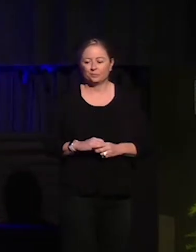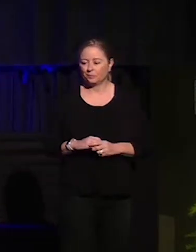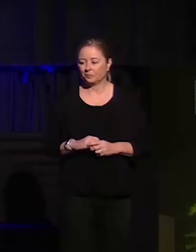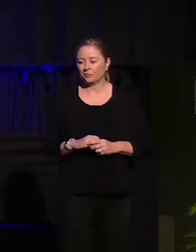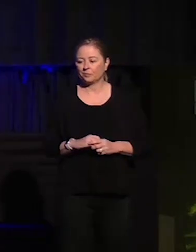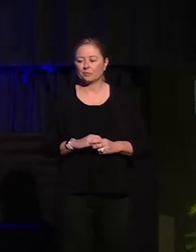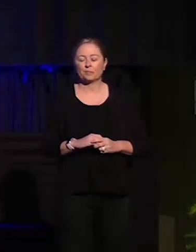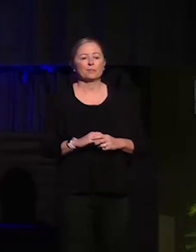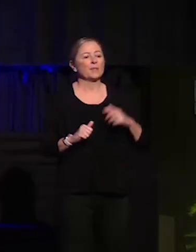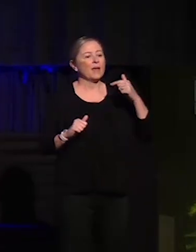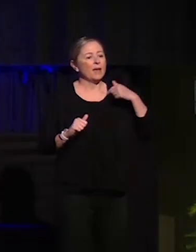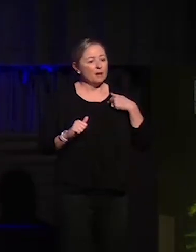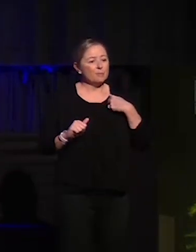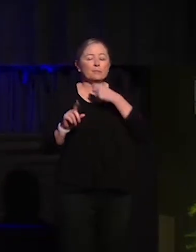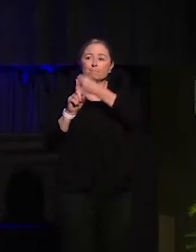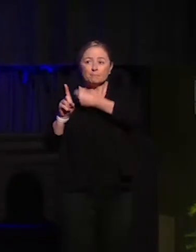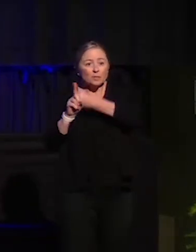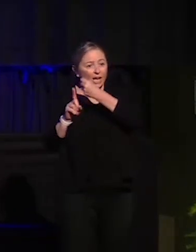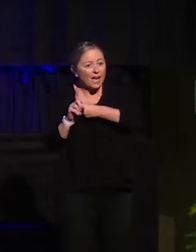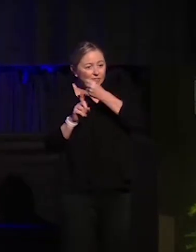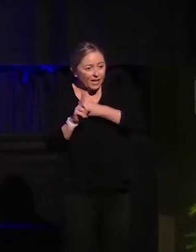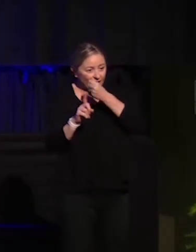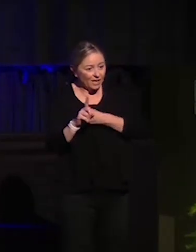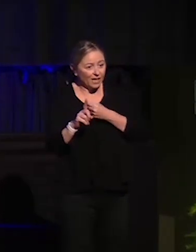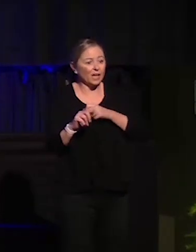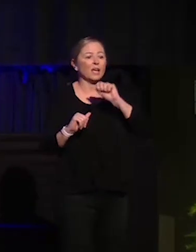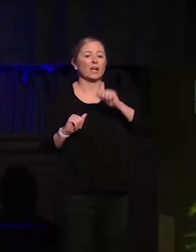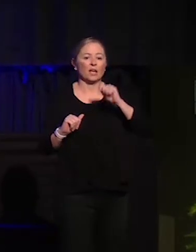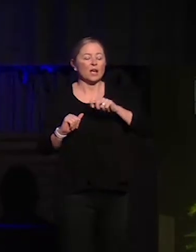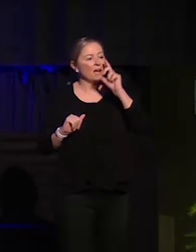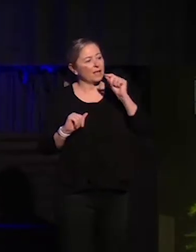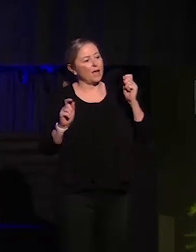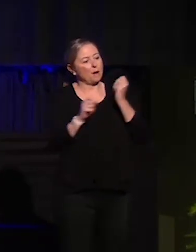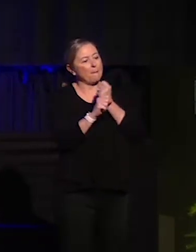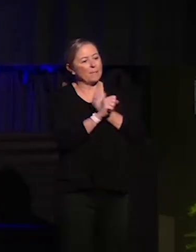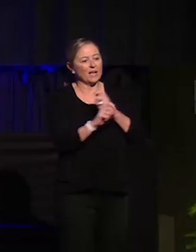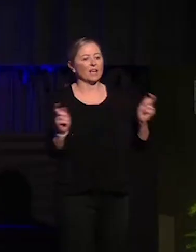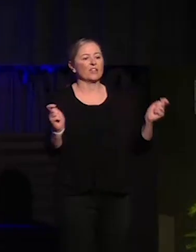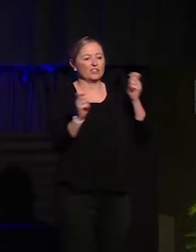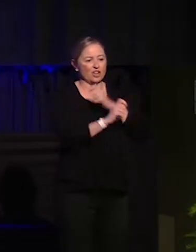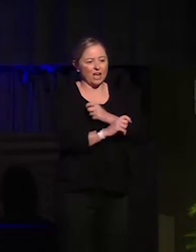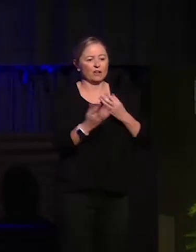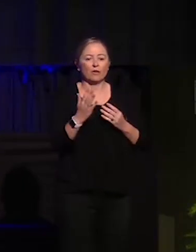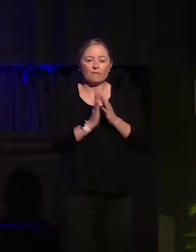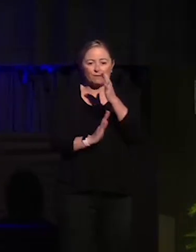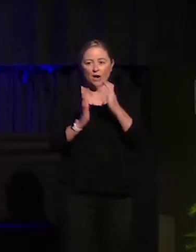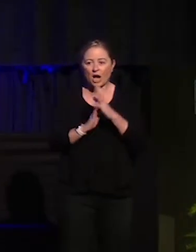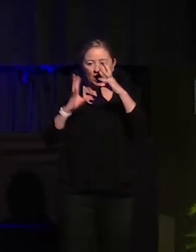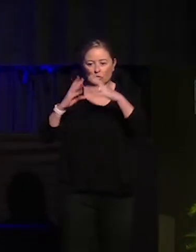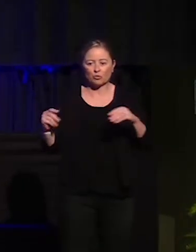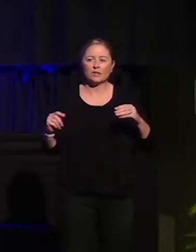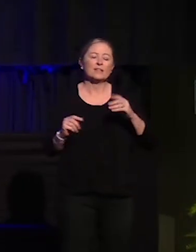Tending fires is about moving from a place of advocacy to one of making change. Sometimes that means you need to shout